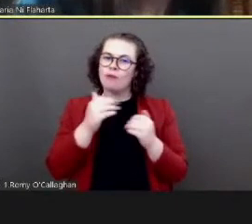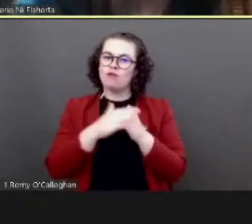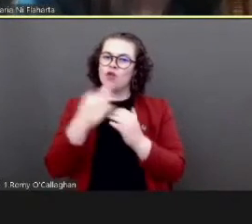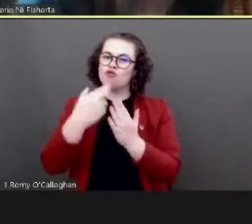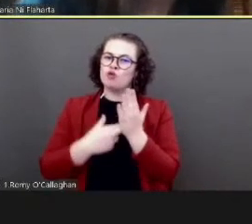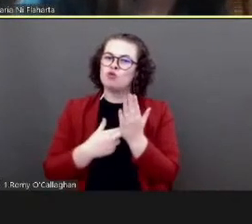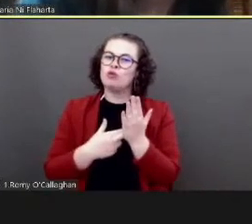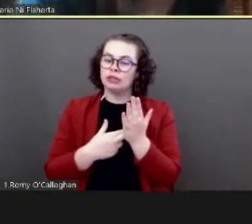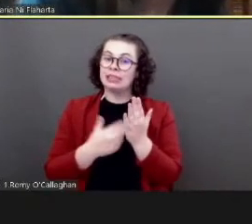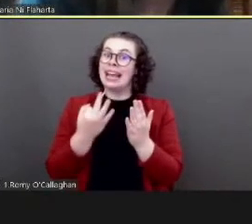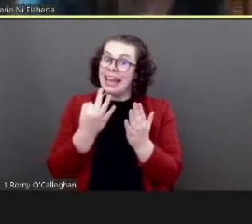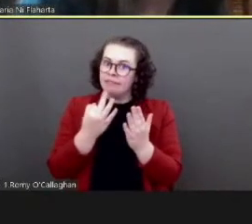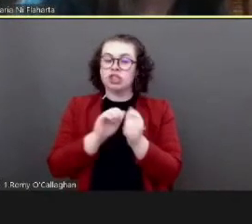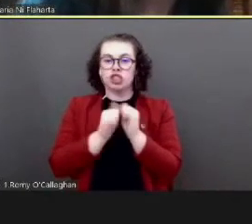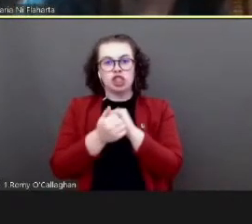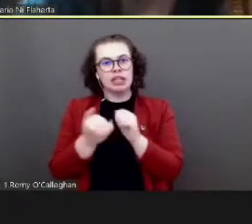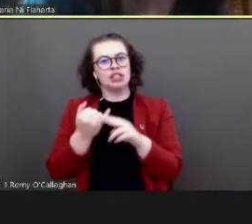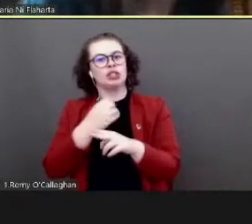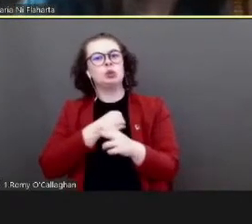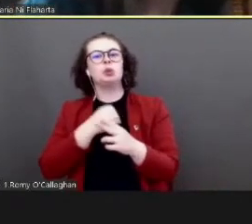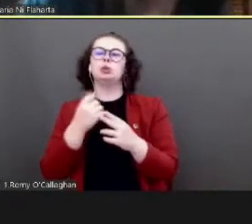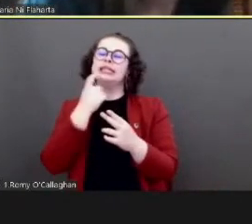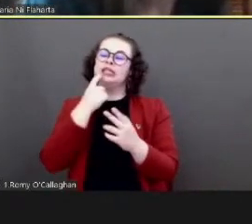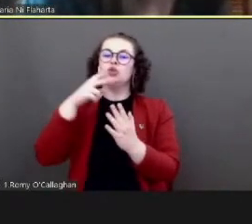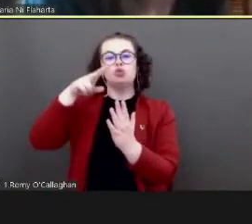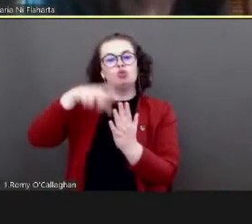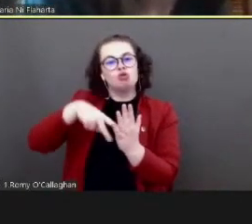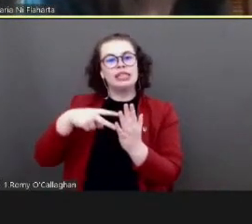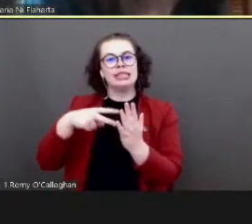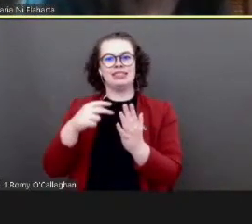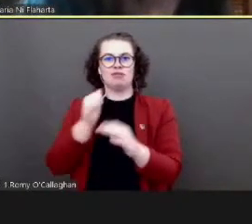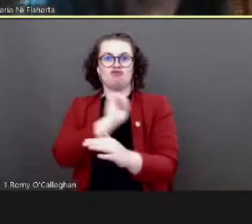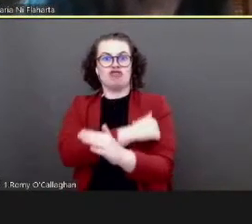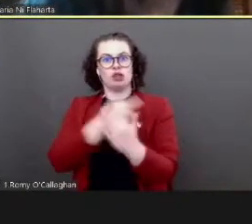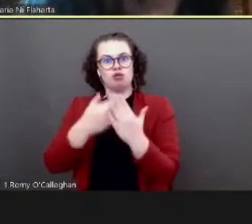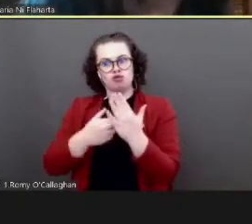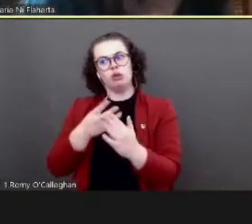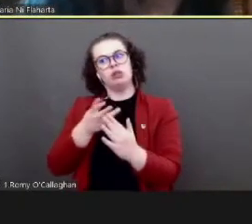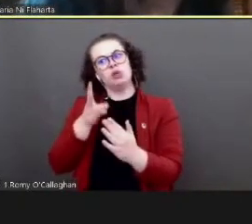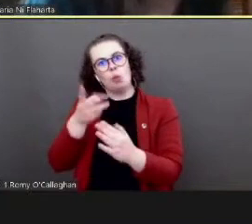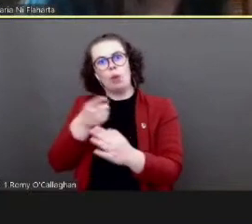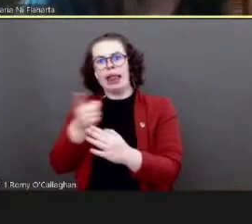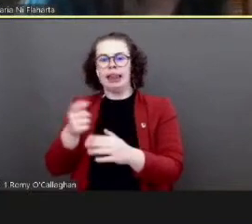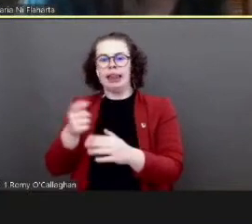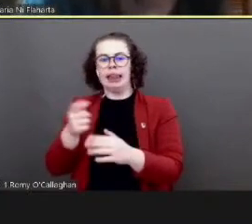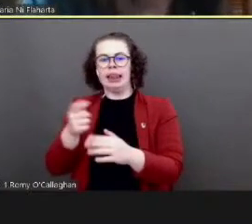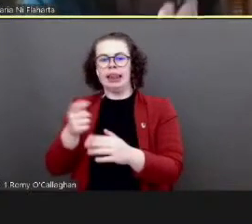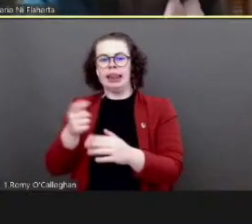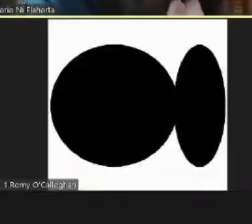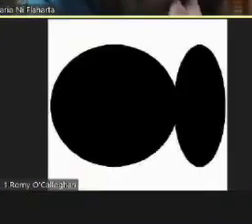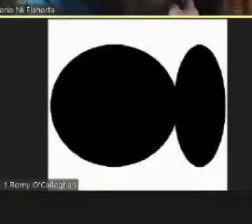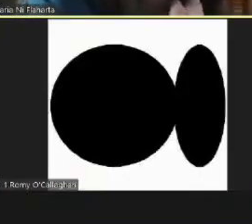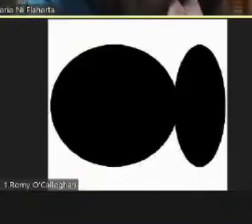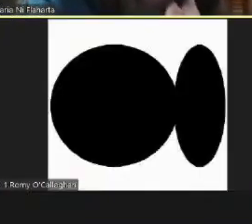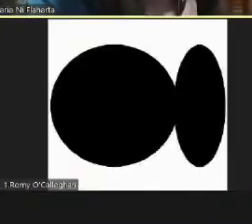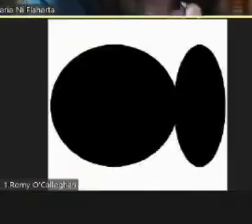prison rules would be really impactful for people's experience. Can we go to the next slide, please?